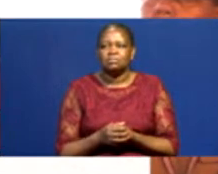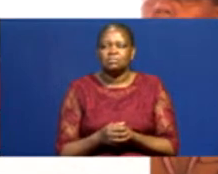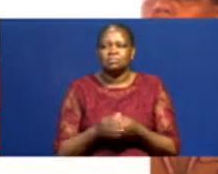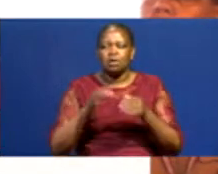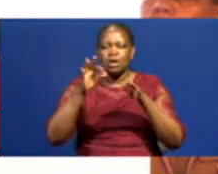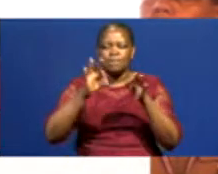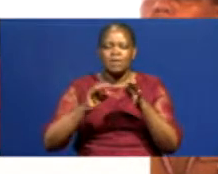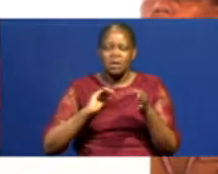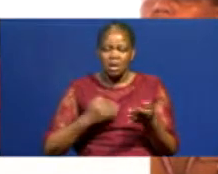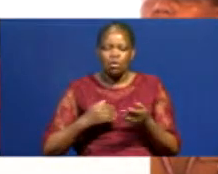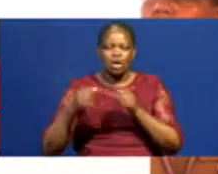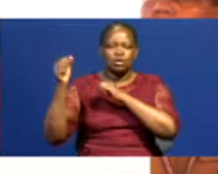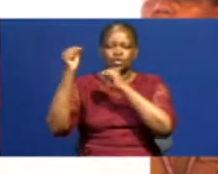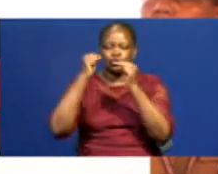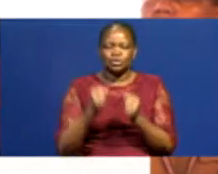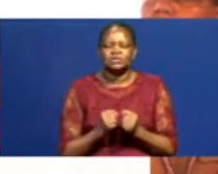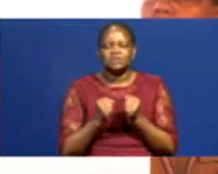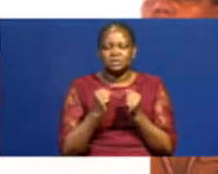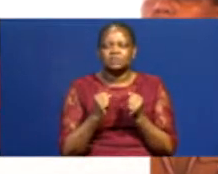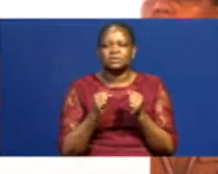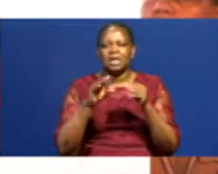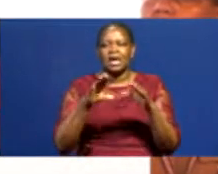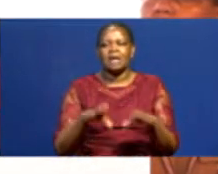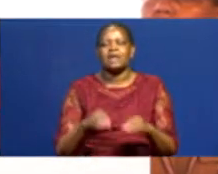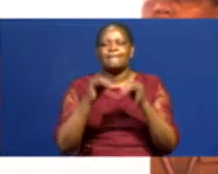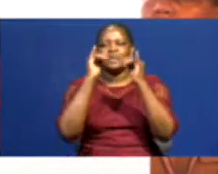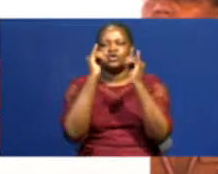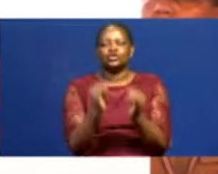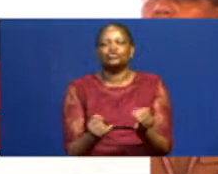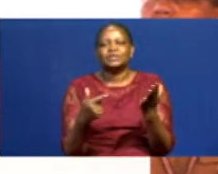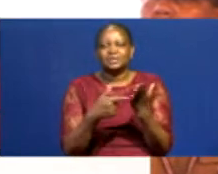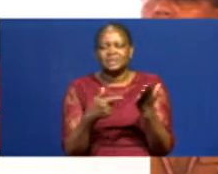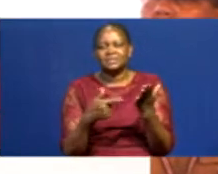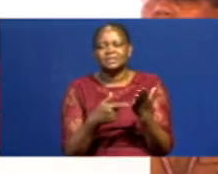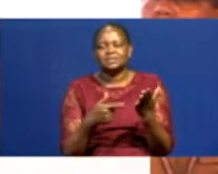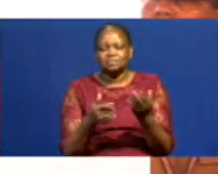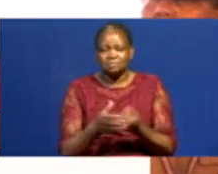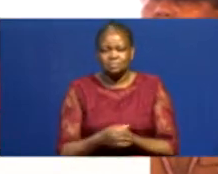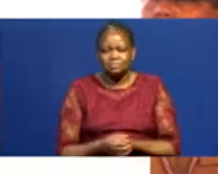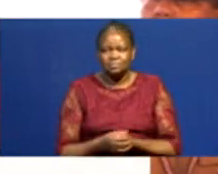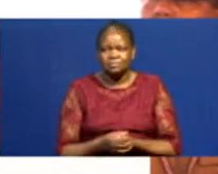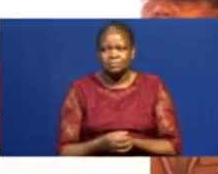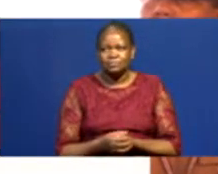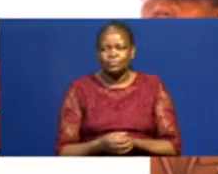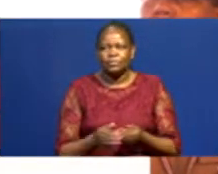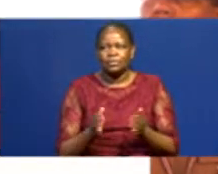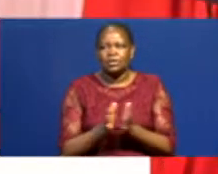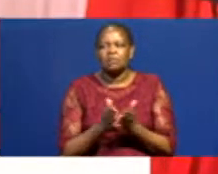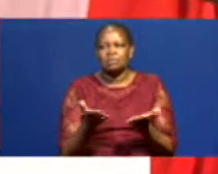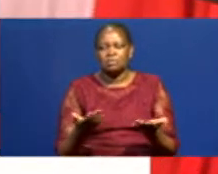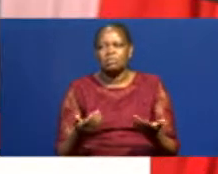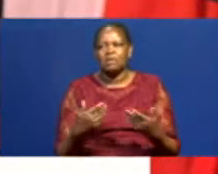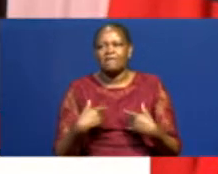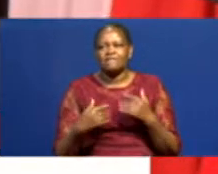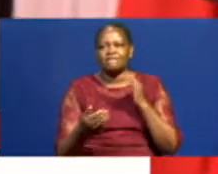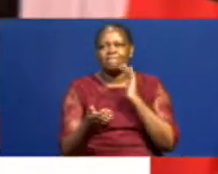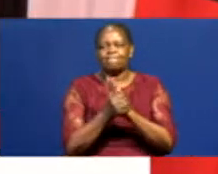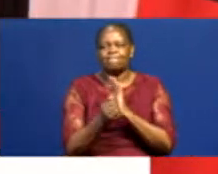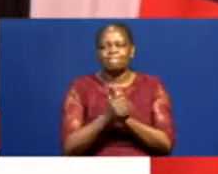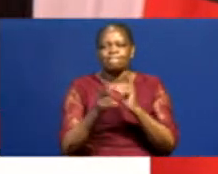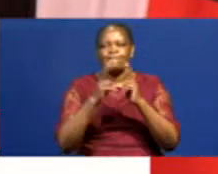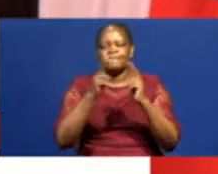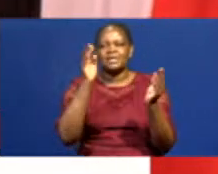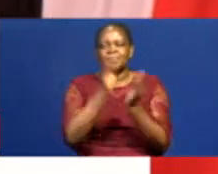refining our strategies, adapting new technologies and techniques, and honing the skills of our